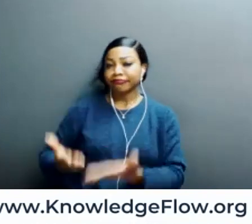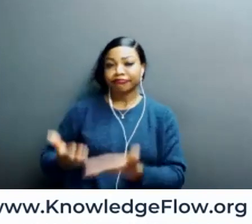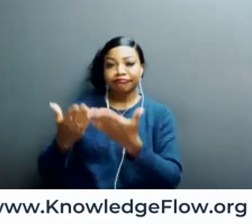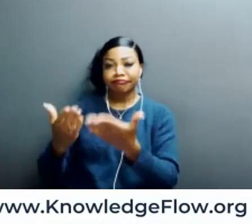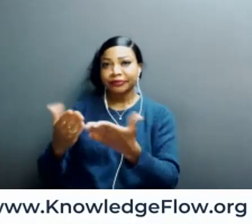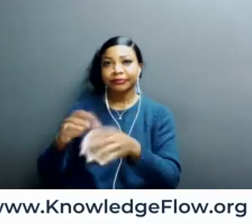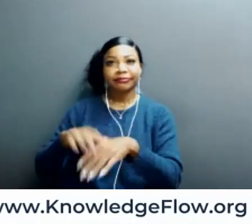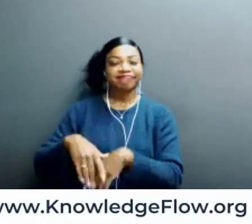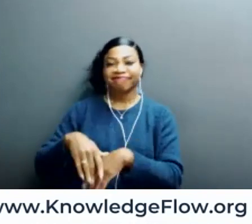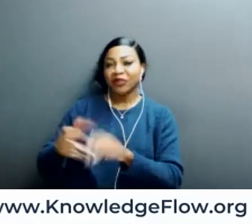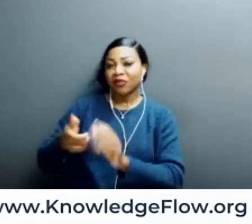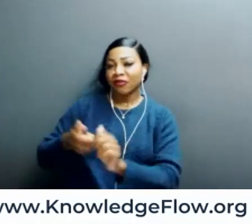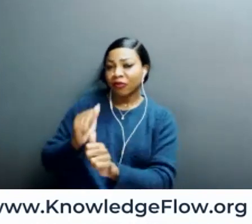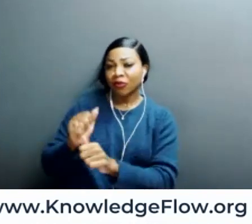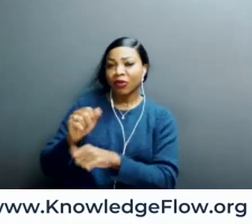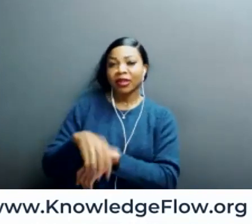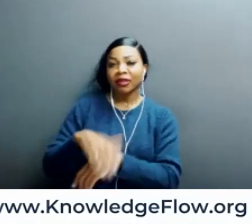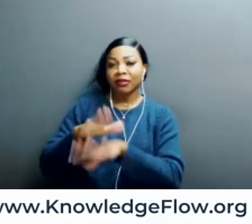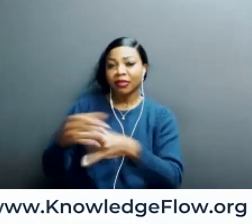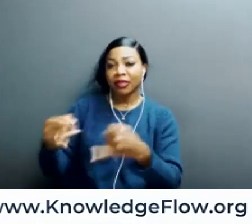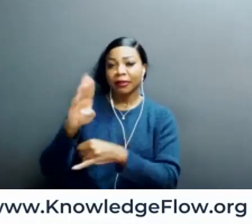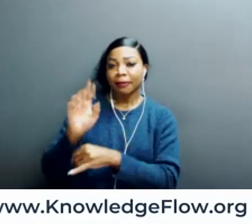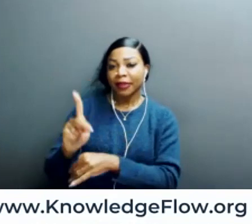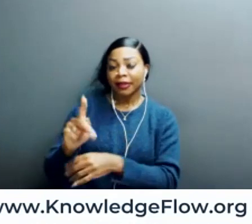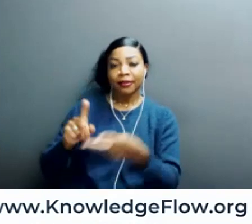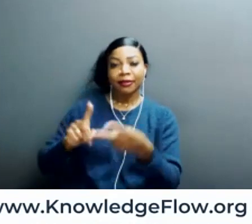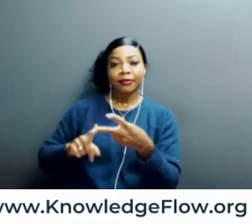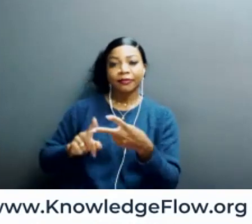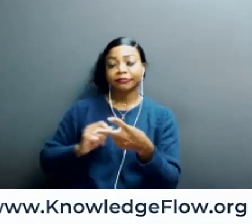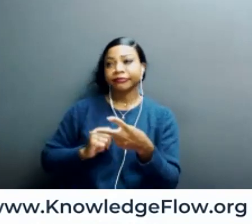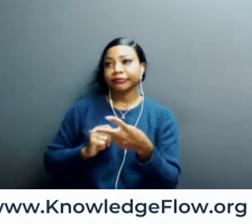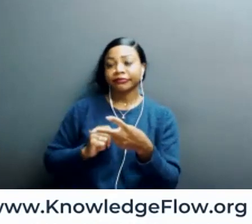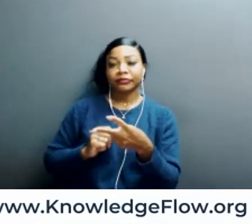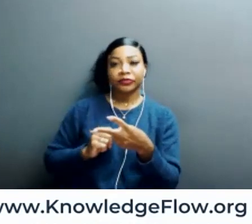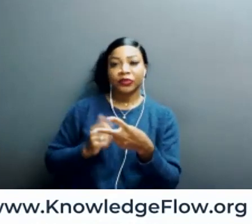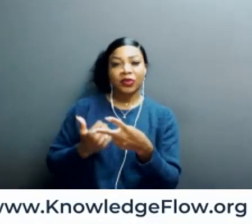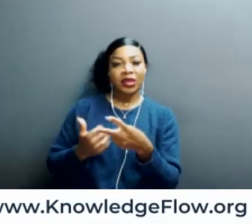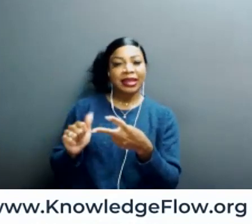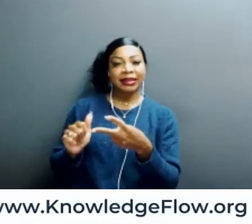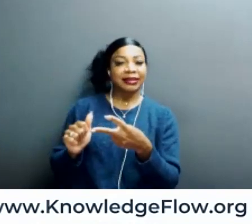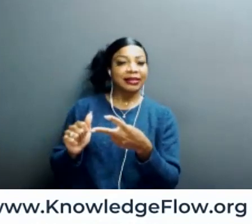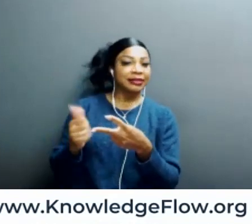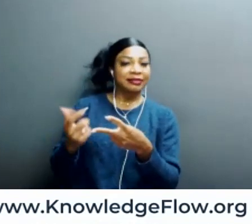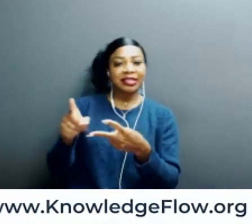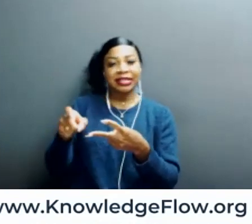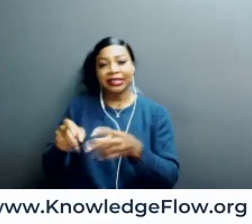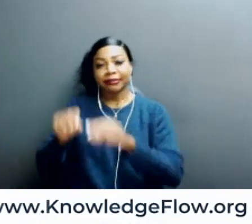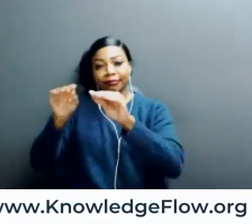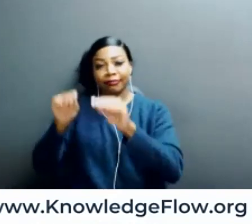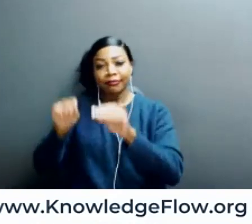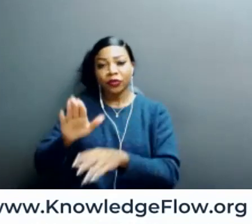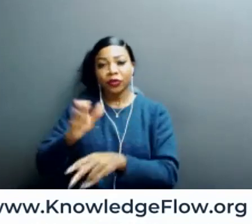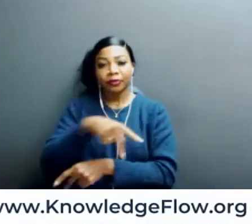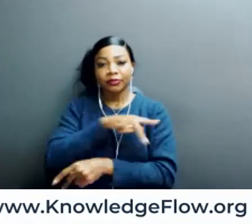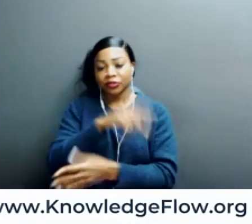banking or um you know engaging in uh kinds of activities that will require you and put a lot of personal information